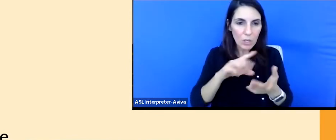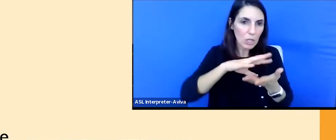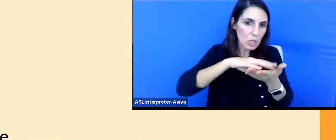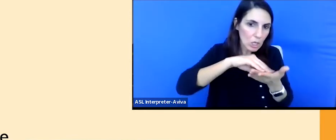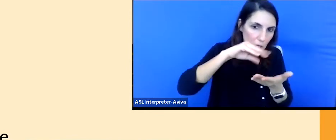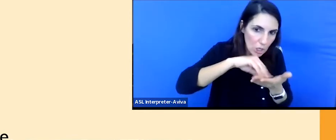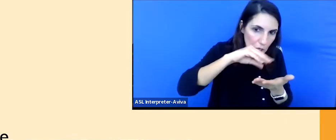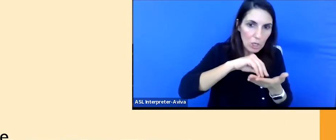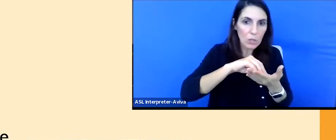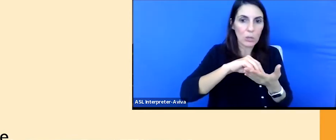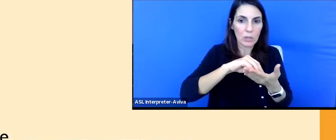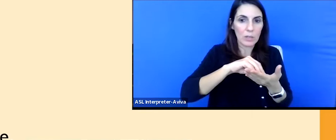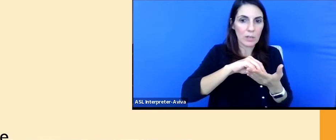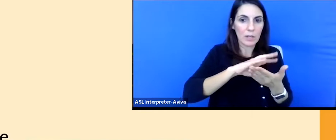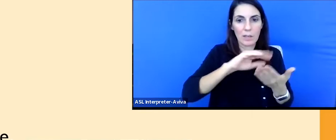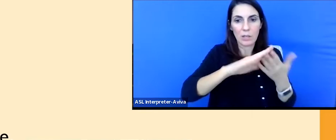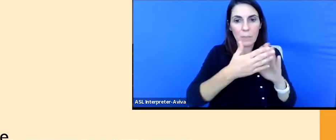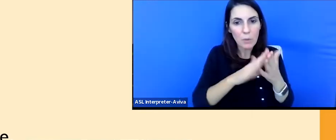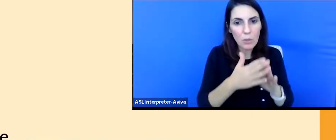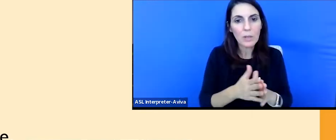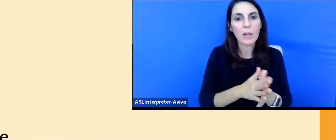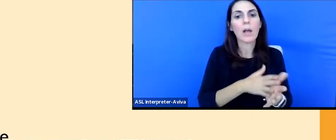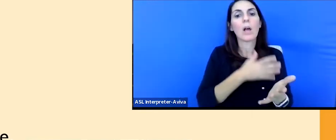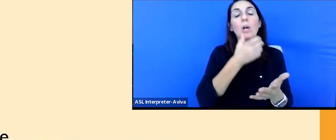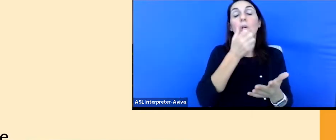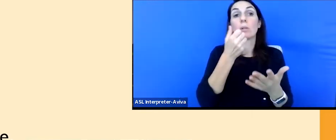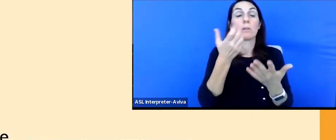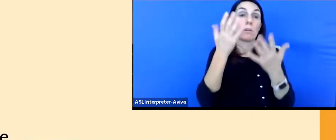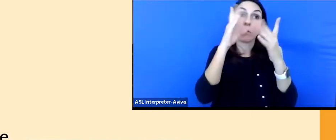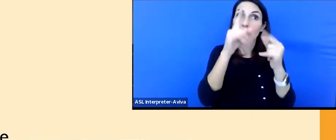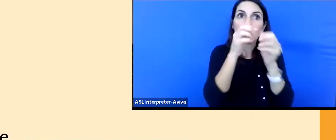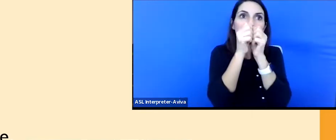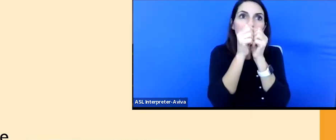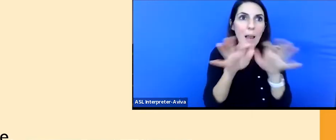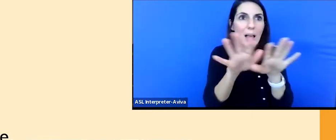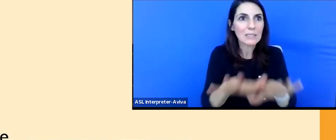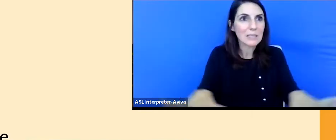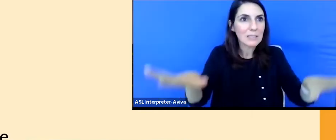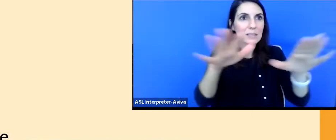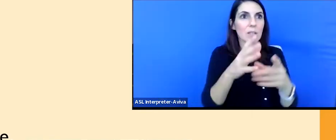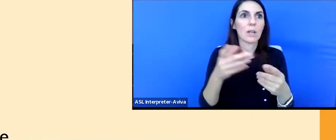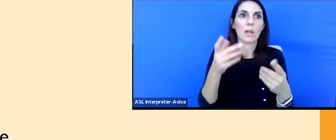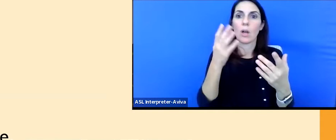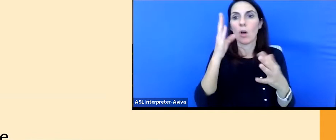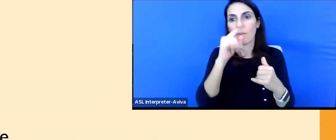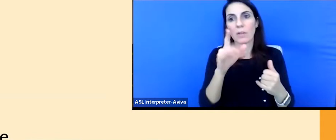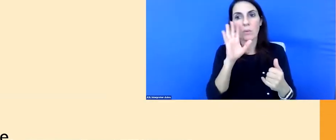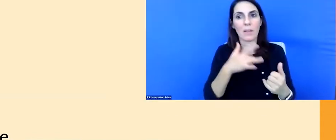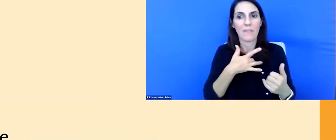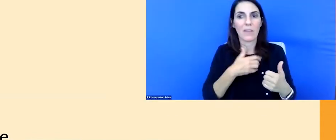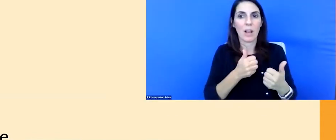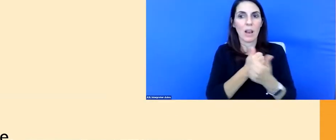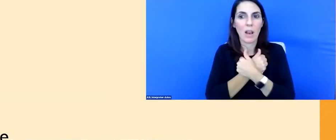community. May you be blessed, and may you always feel love in your heart.